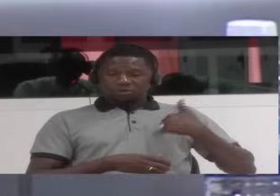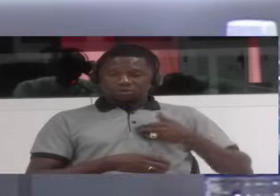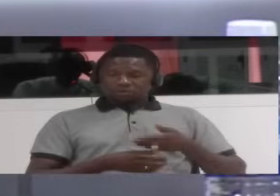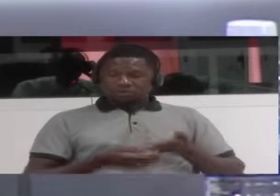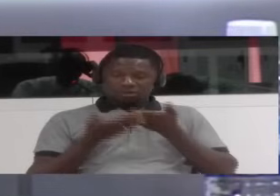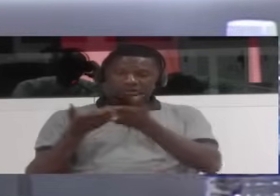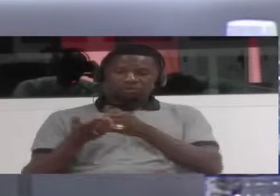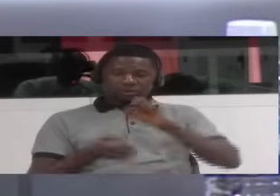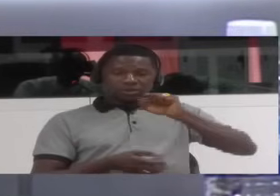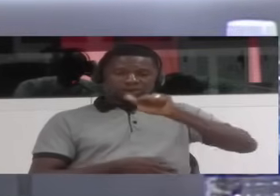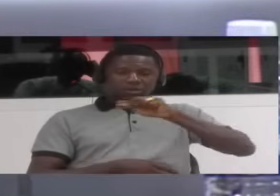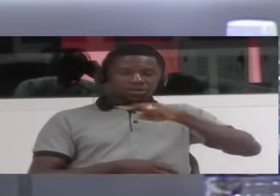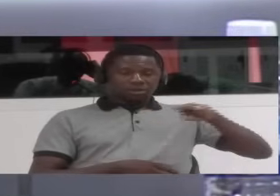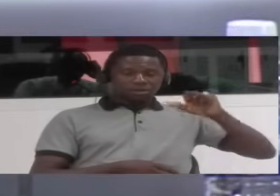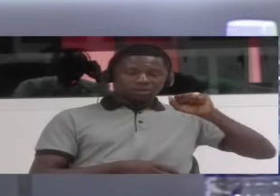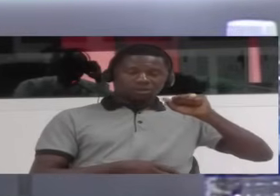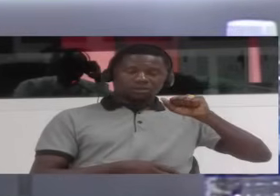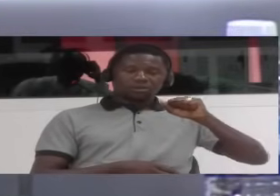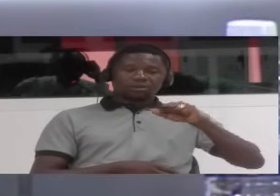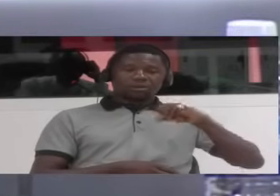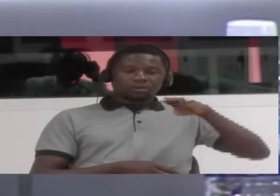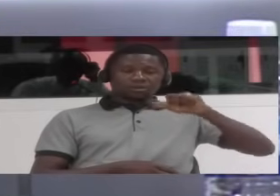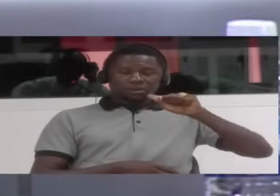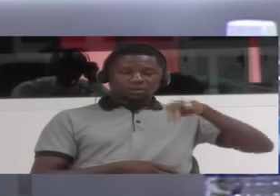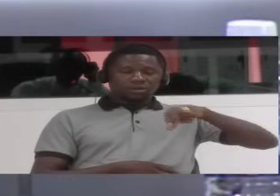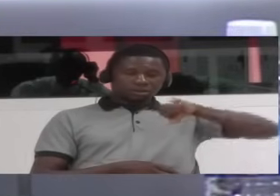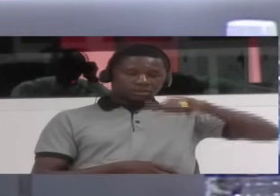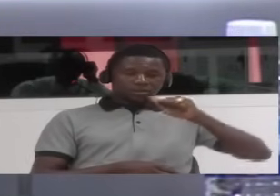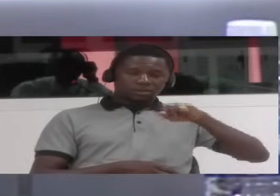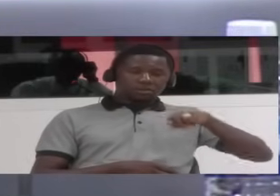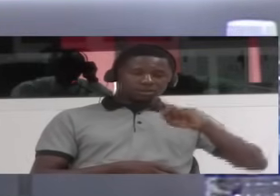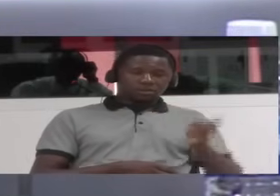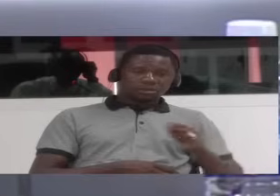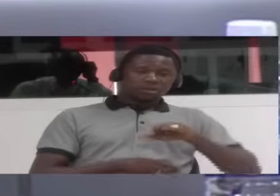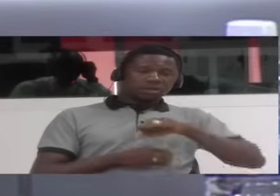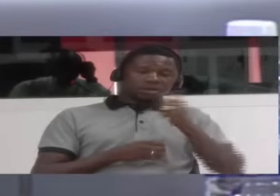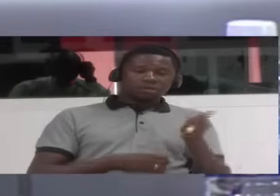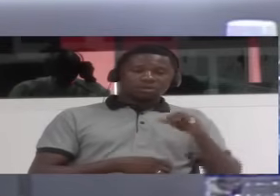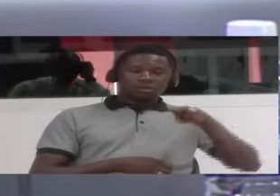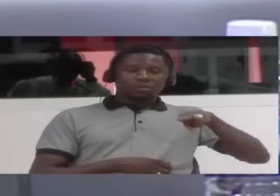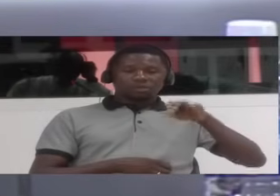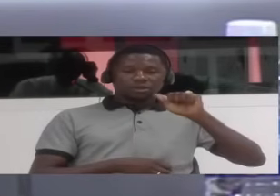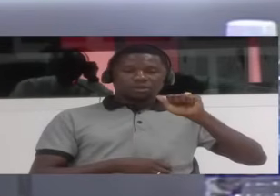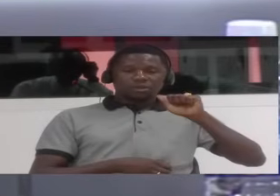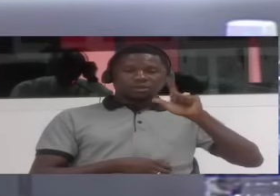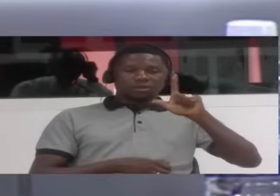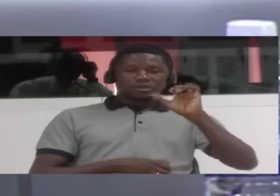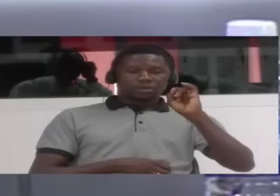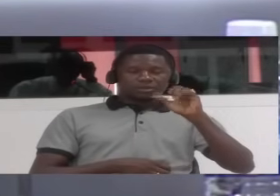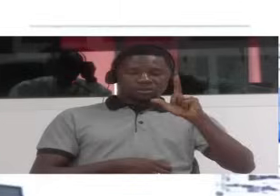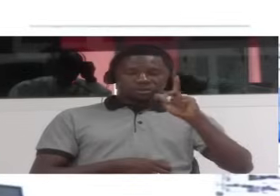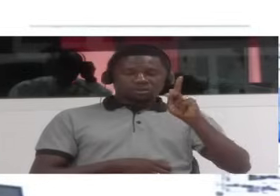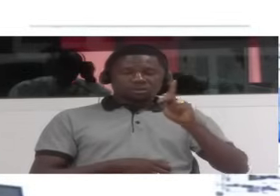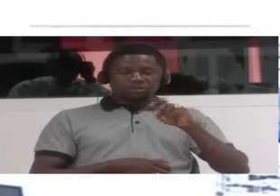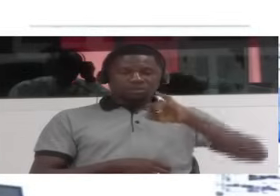to Sanamanjang and Malik Manga? No, not Malik Manga, it's Malik Jada. So the Malik Manga